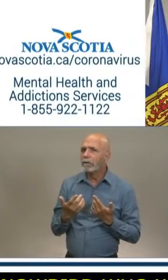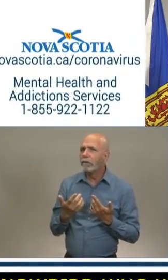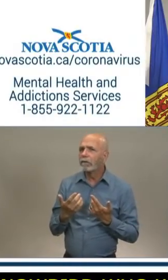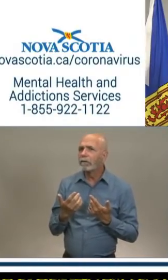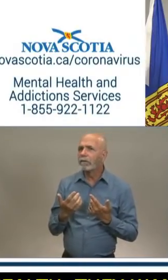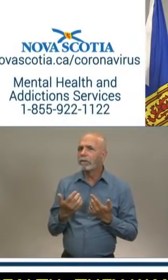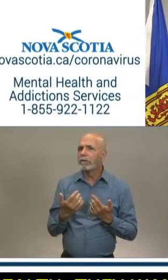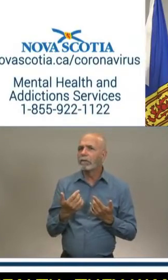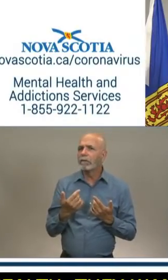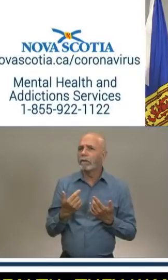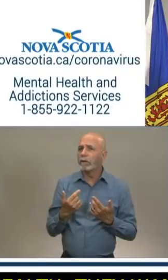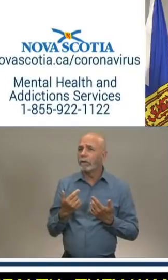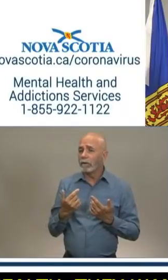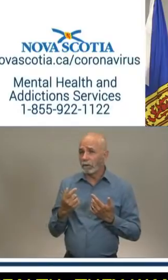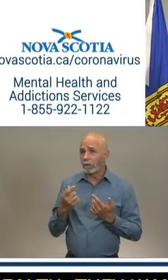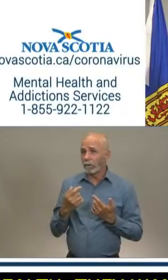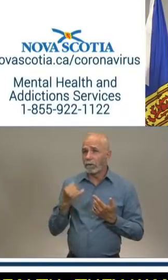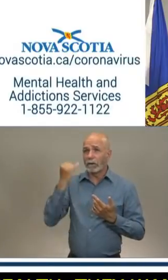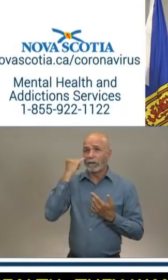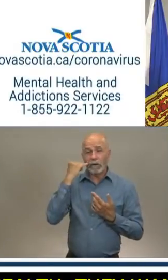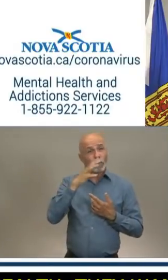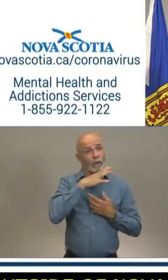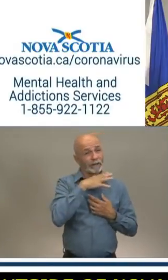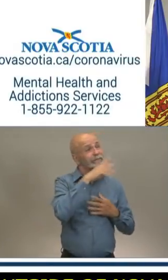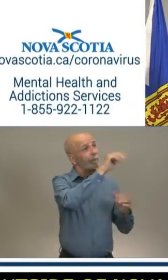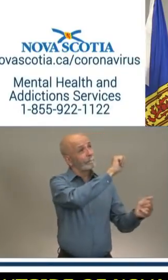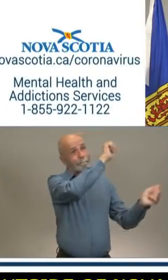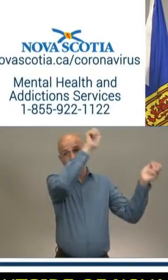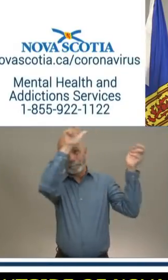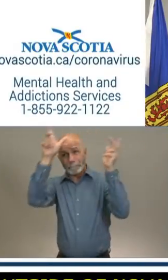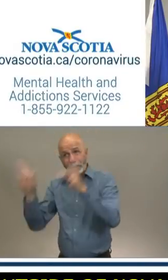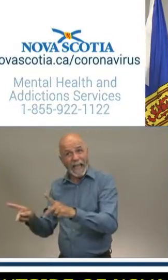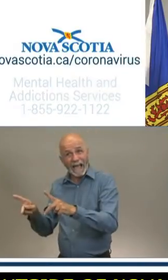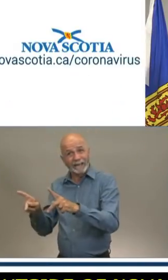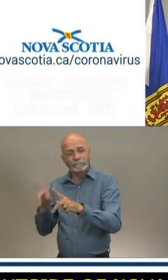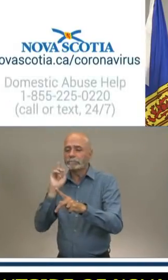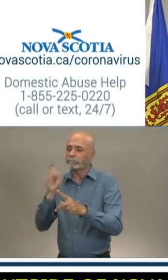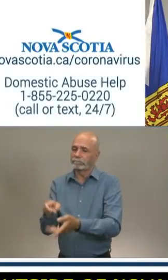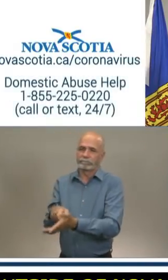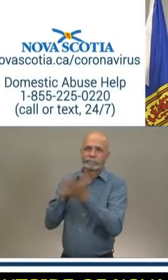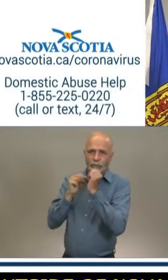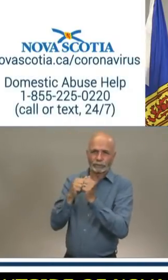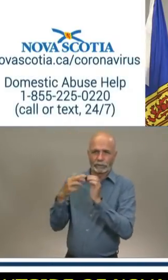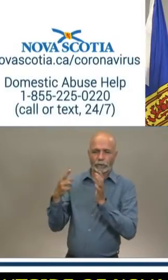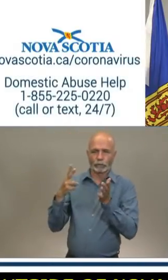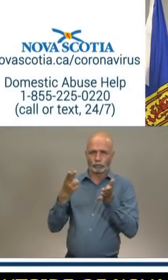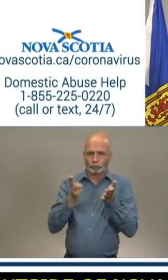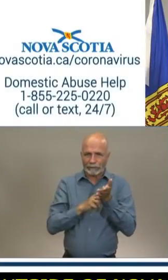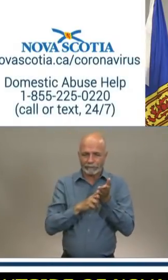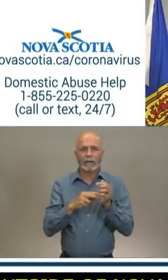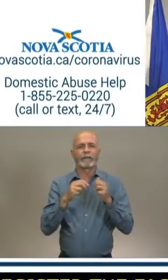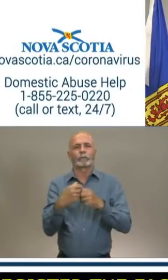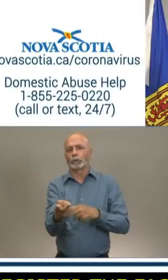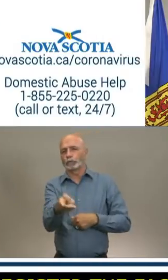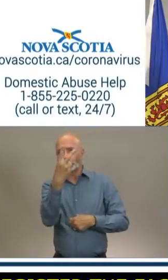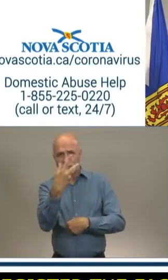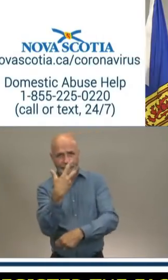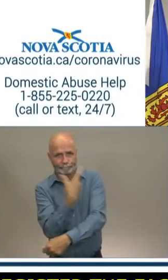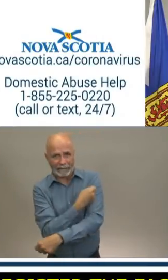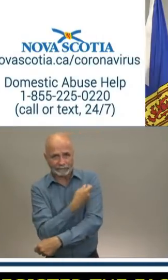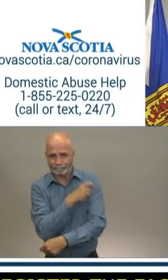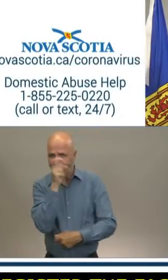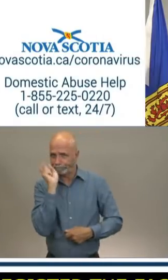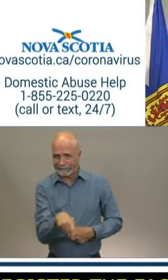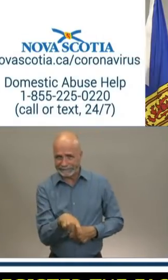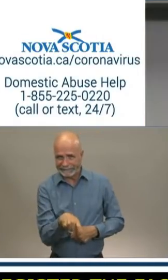Nova Scotians coming home from elsewhere will be able to register the fact that they've had 2 vaccines and be counted. Yeah, we're